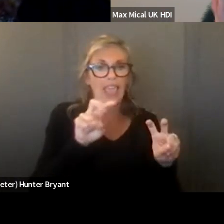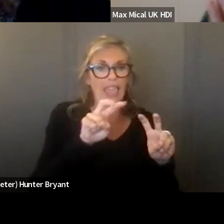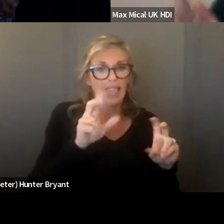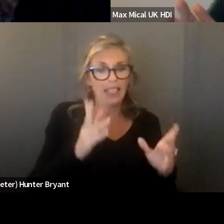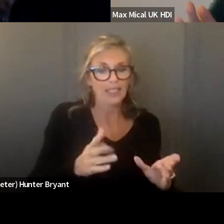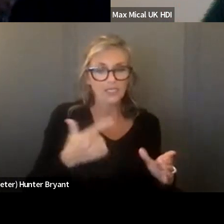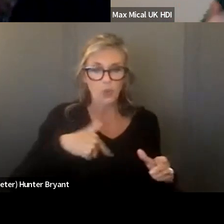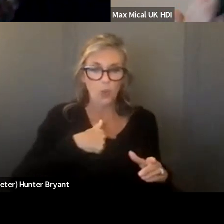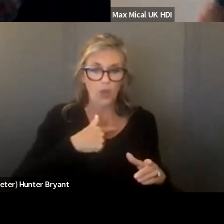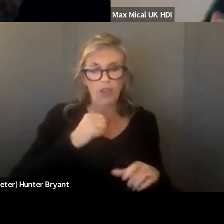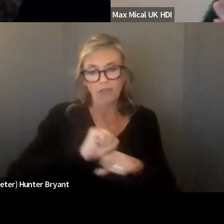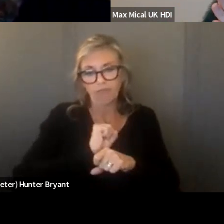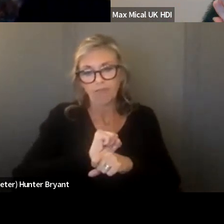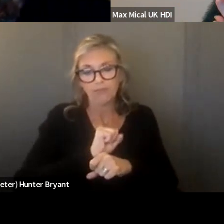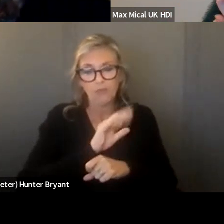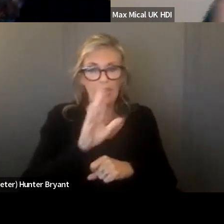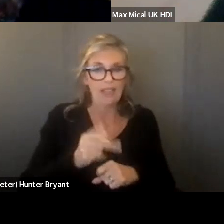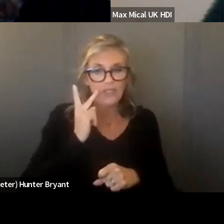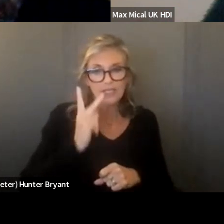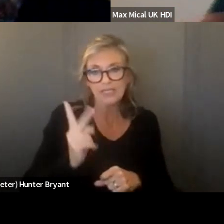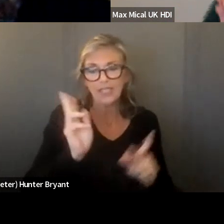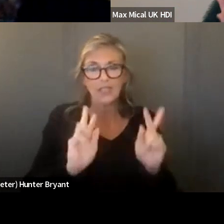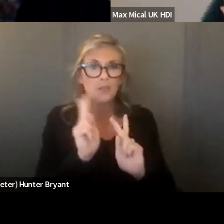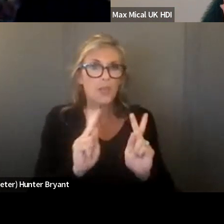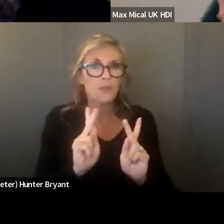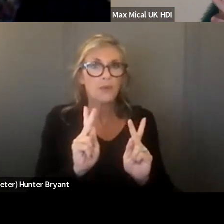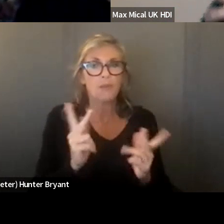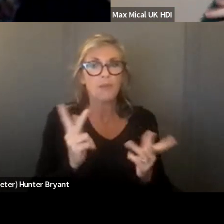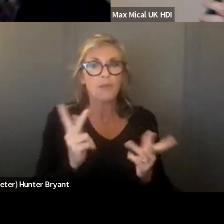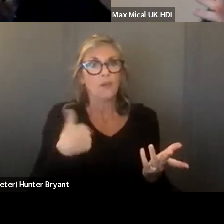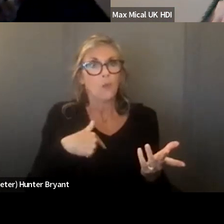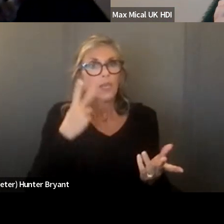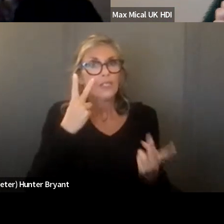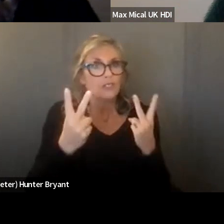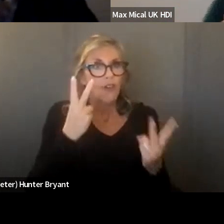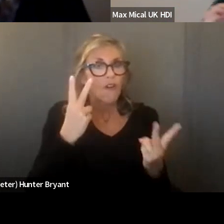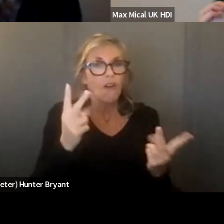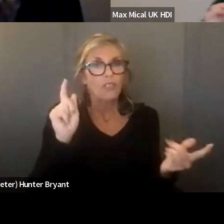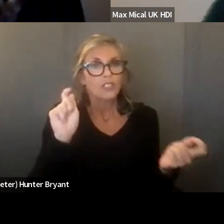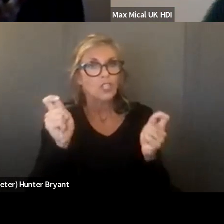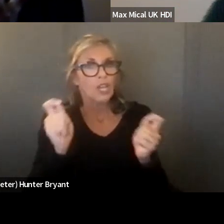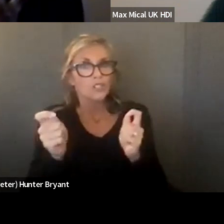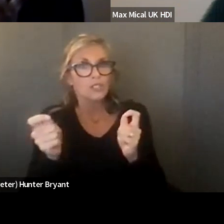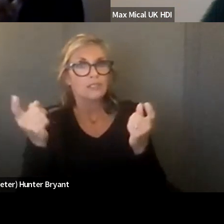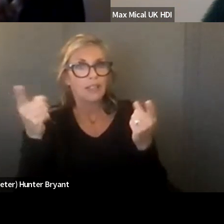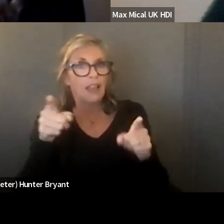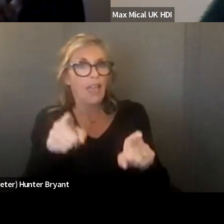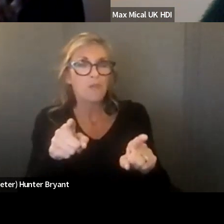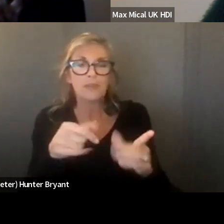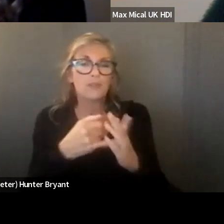people, but through Barb, we're able to kind of like see the changes that are being created. It's awesome. Thank you.